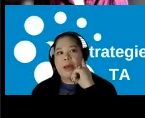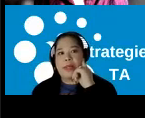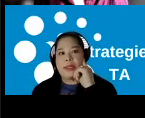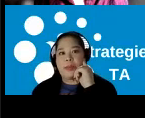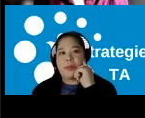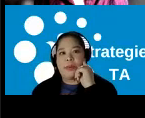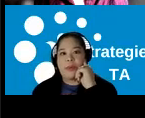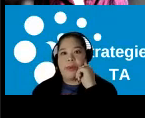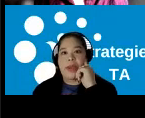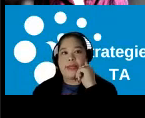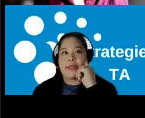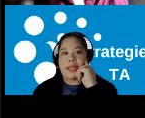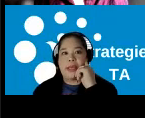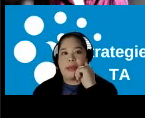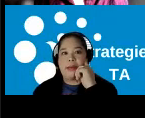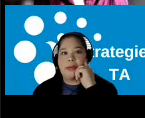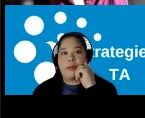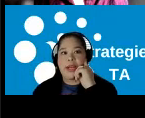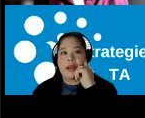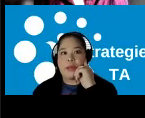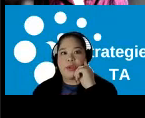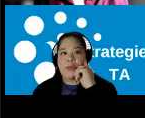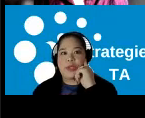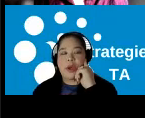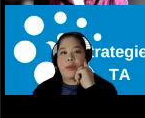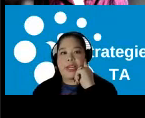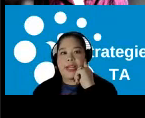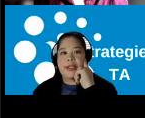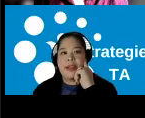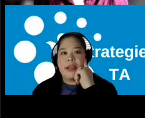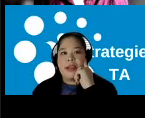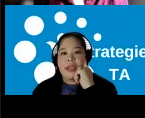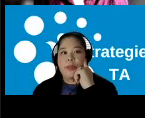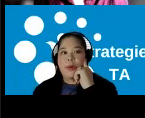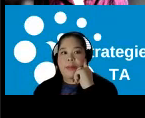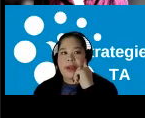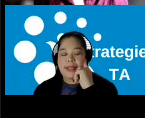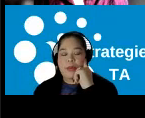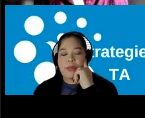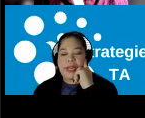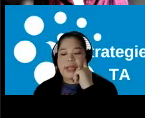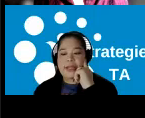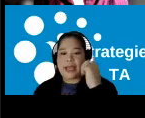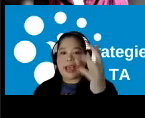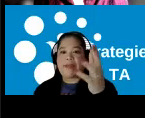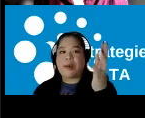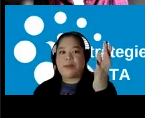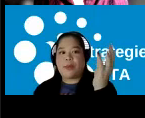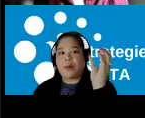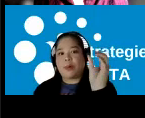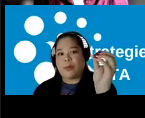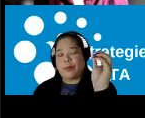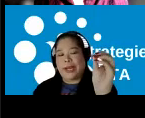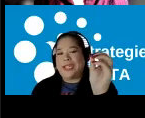what happens, what we might see when it comes to racial equity is, a program might say, well, we need to have that,